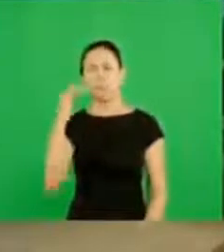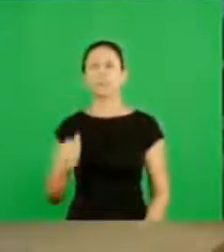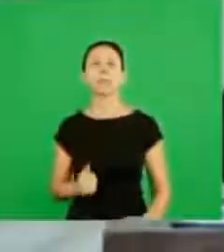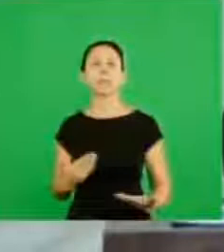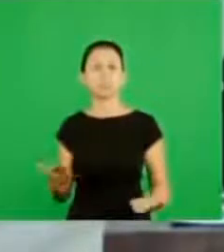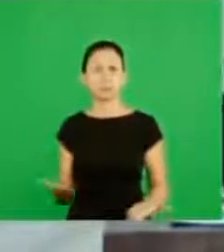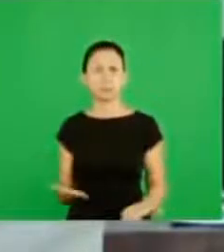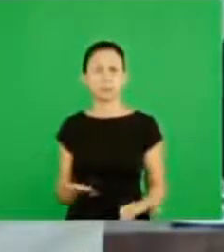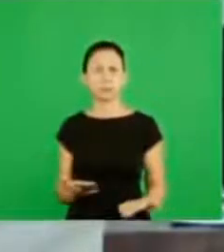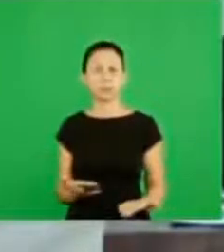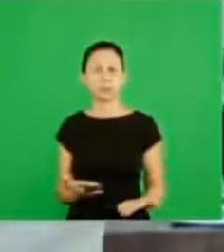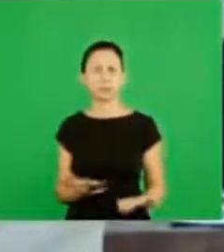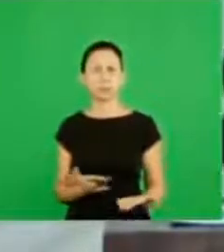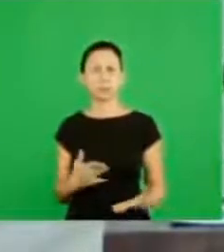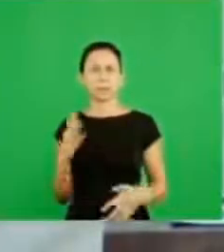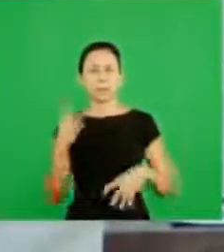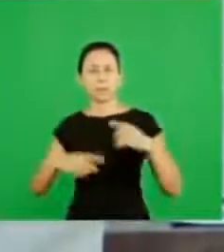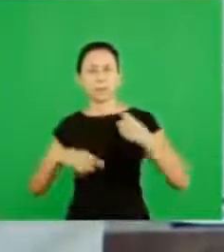I doubt